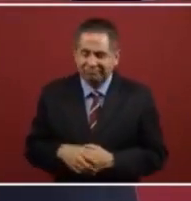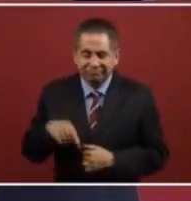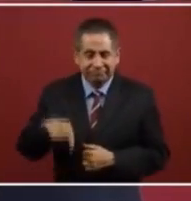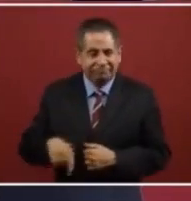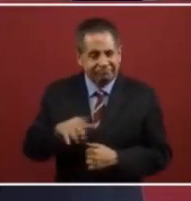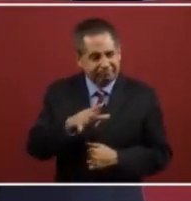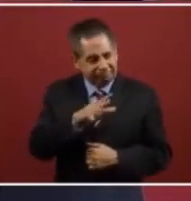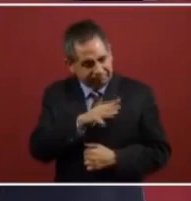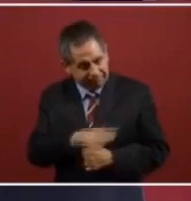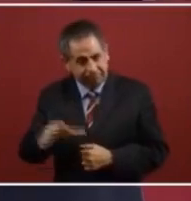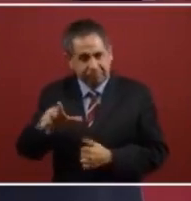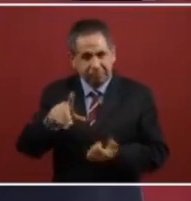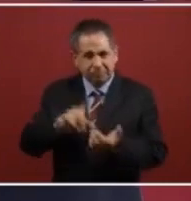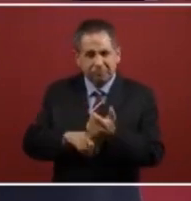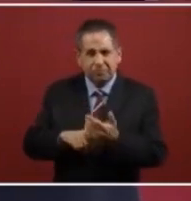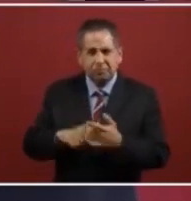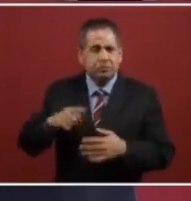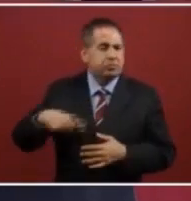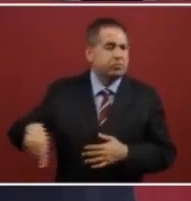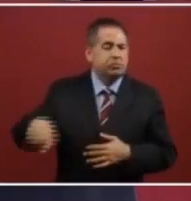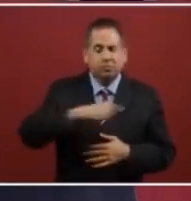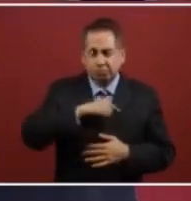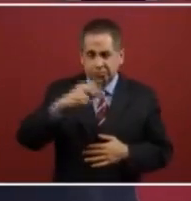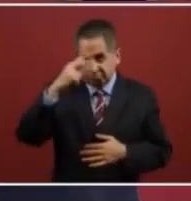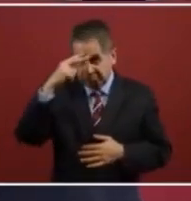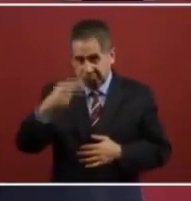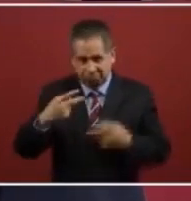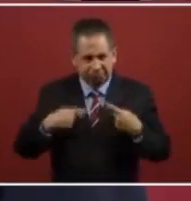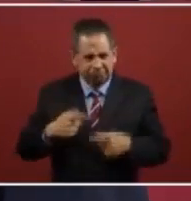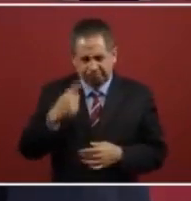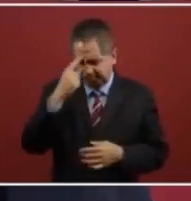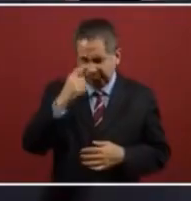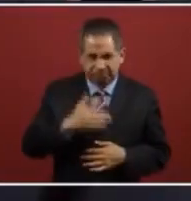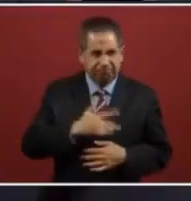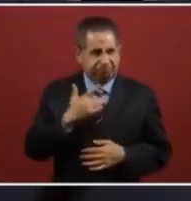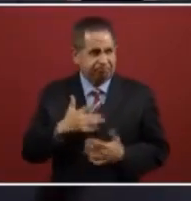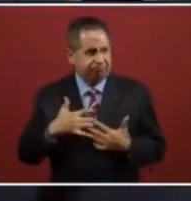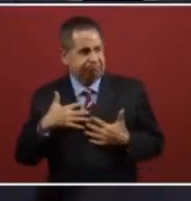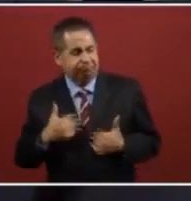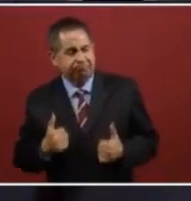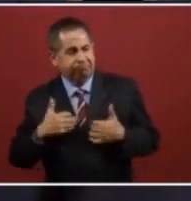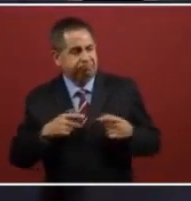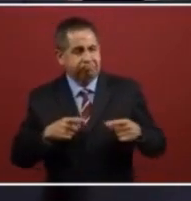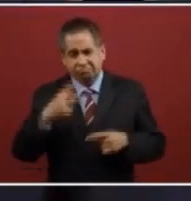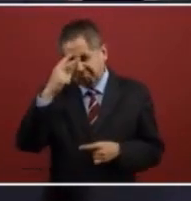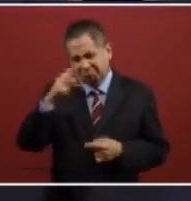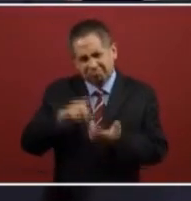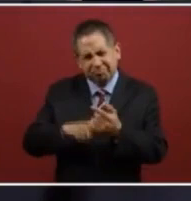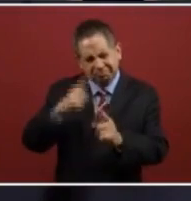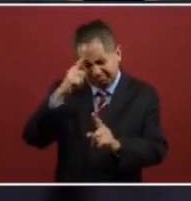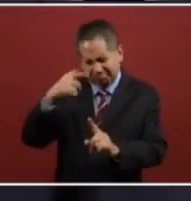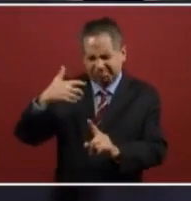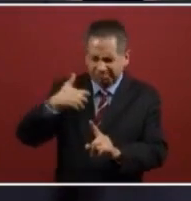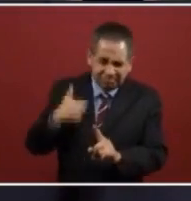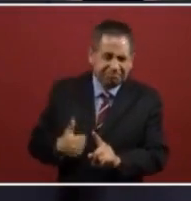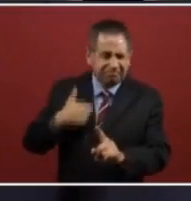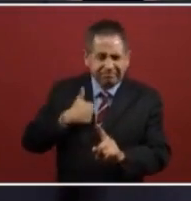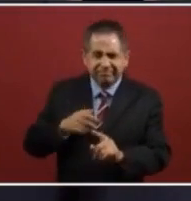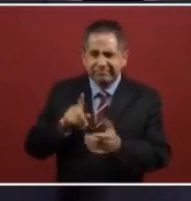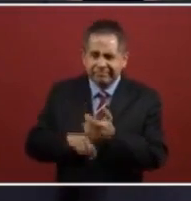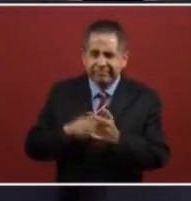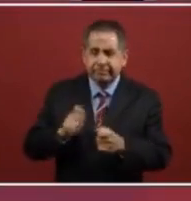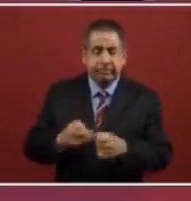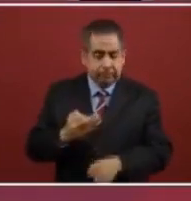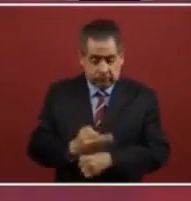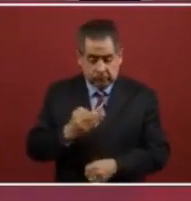governments or el nivel de conciencia with the level of ciudadana conscience of the que hay en people, México of the citizens that is